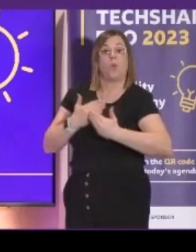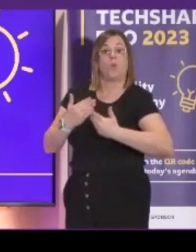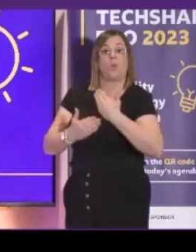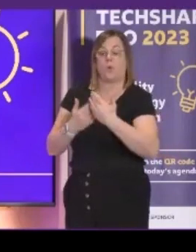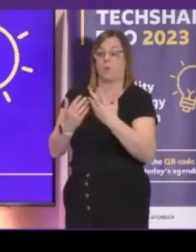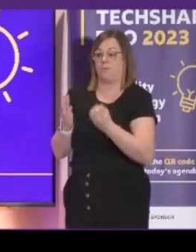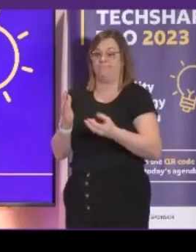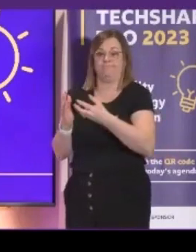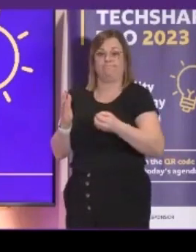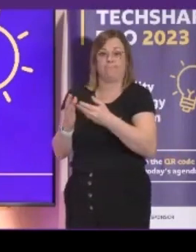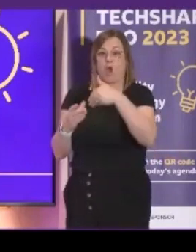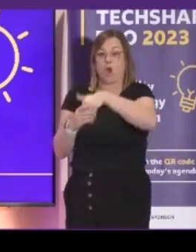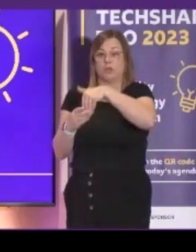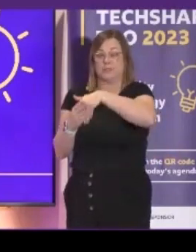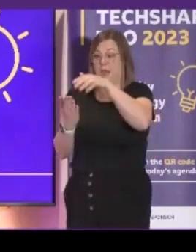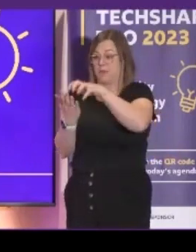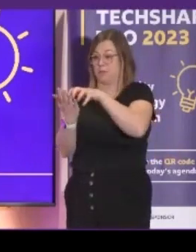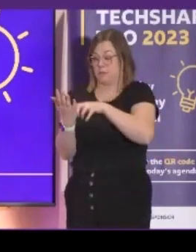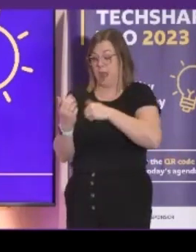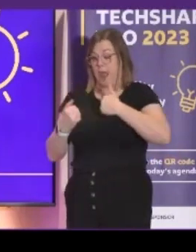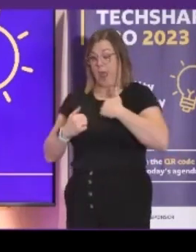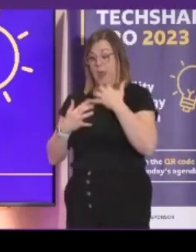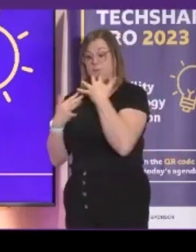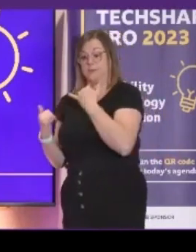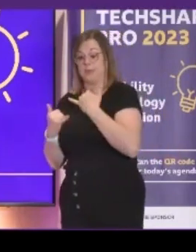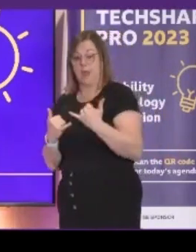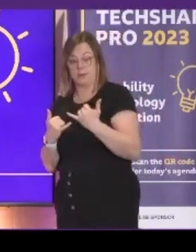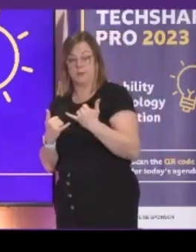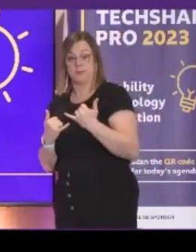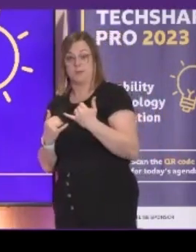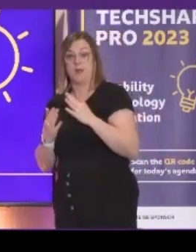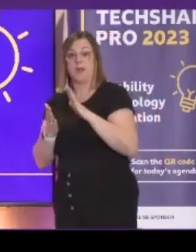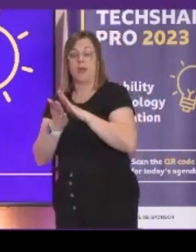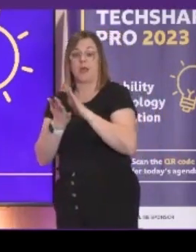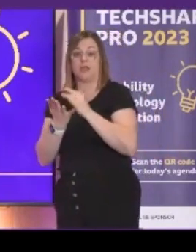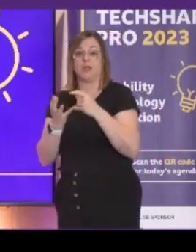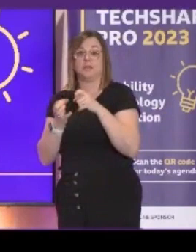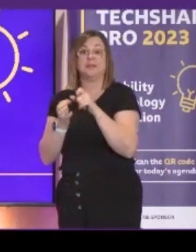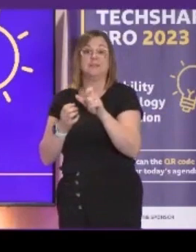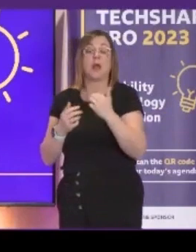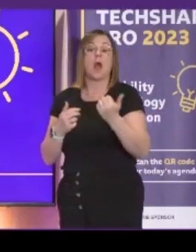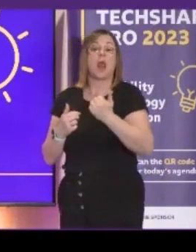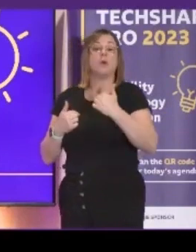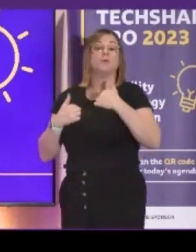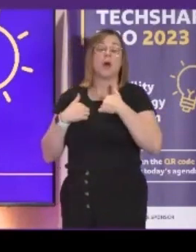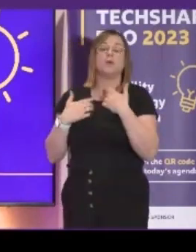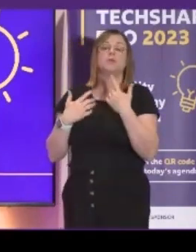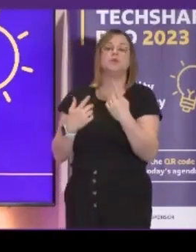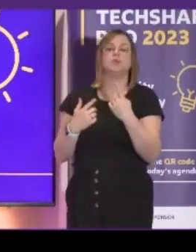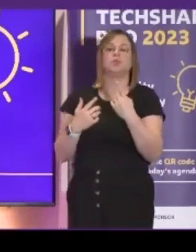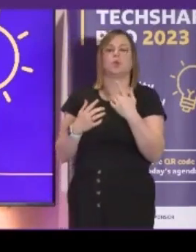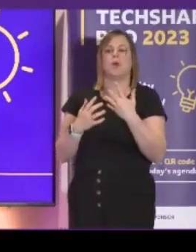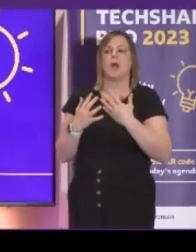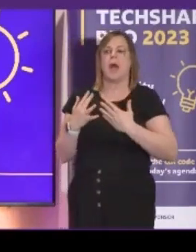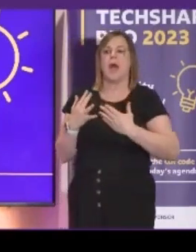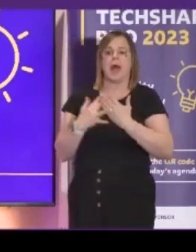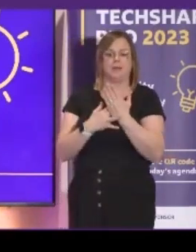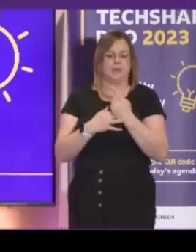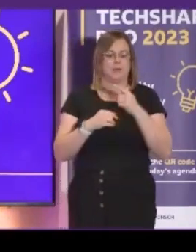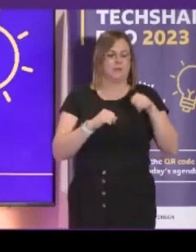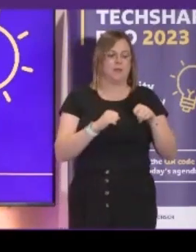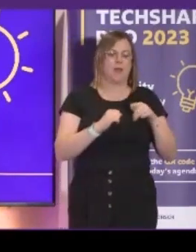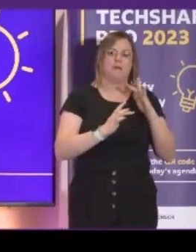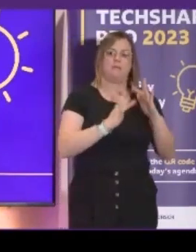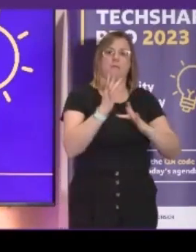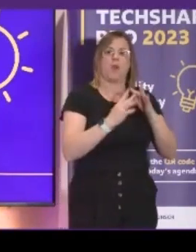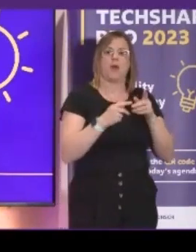content, we put it through our testing, and HSBC has enabled us to actually access the infrastructure here, so we